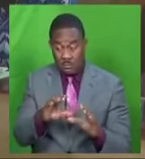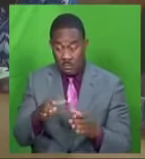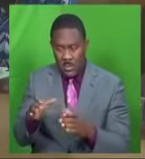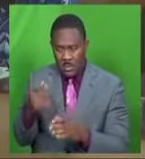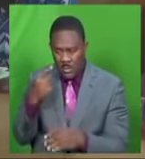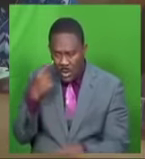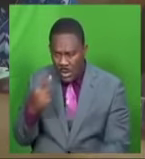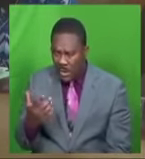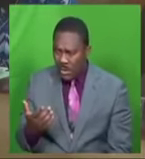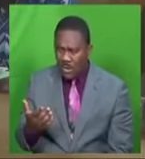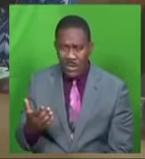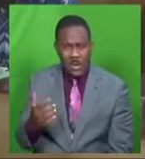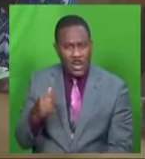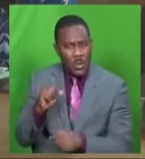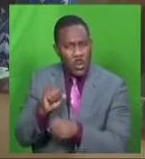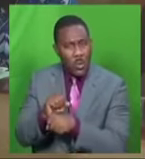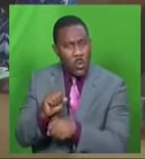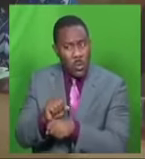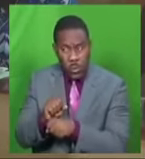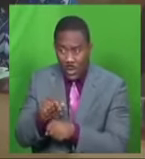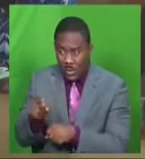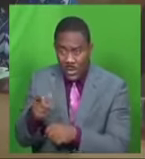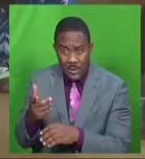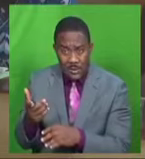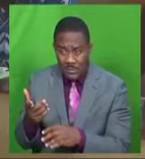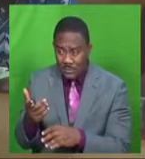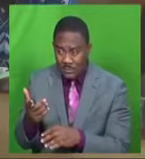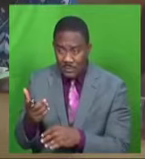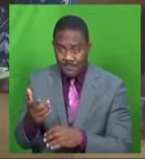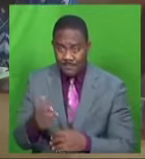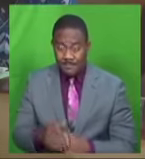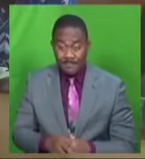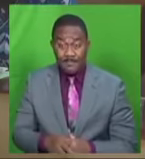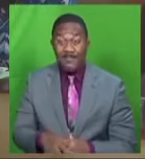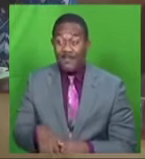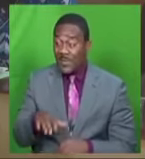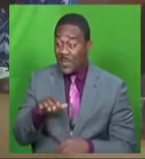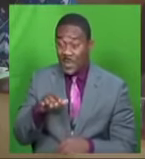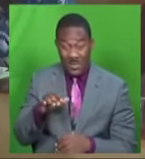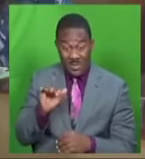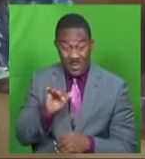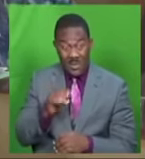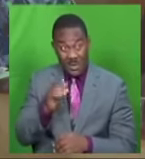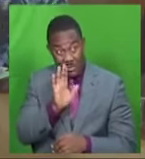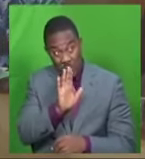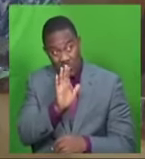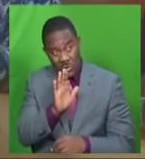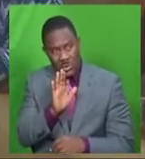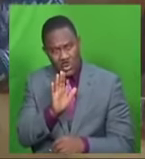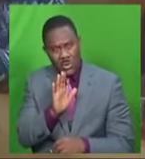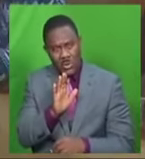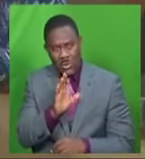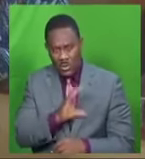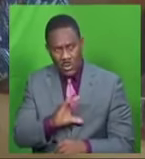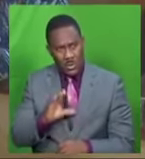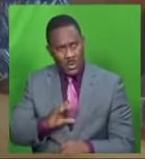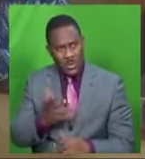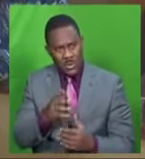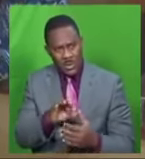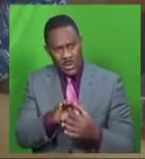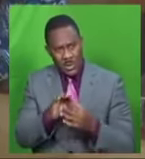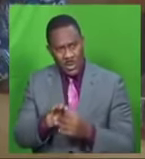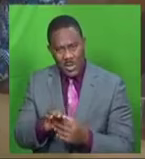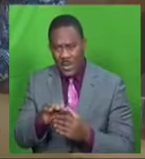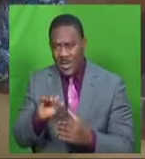Blekisu, fortunately that day, Mr. Speaker, your committee was there with the minister in charge, Honorable Atachian. And